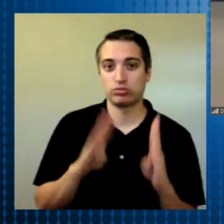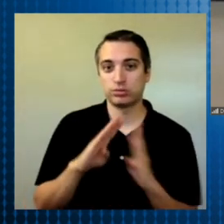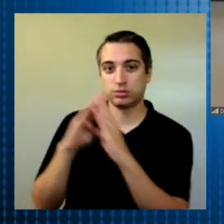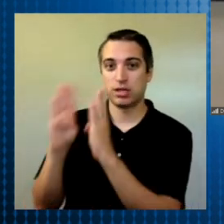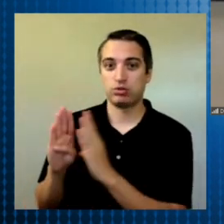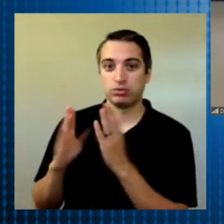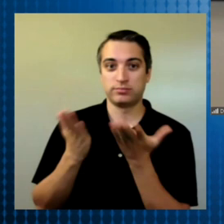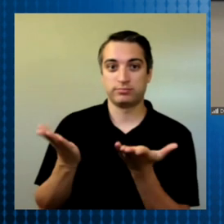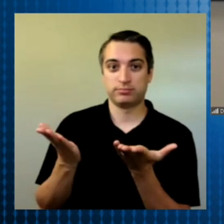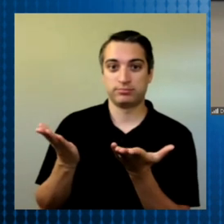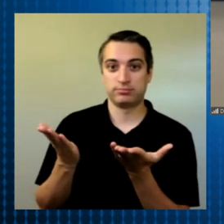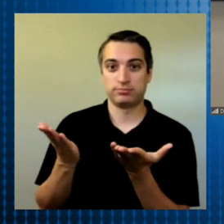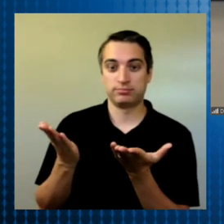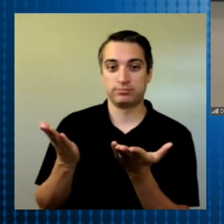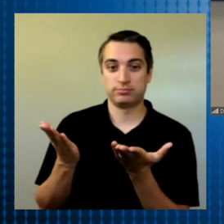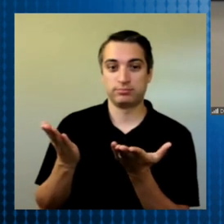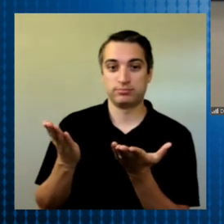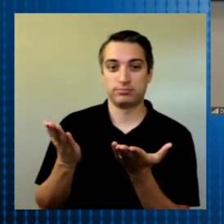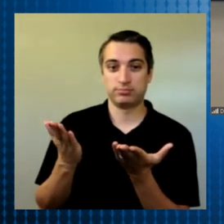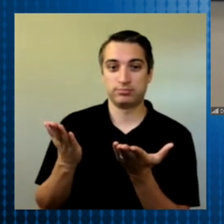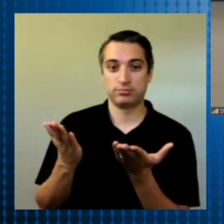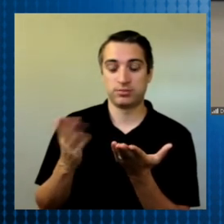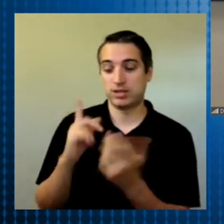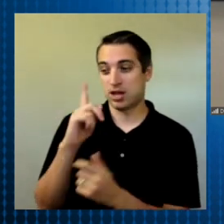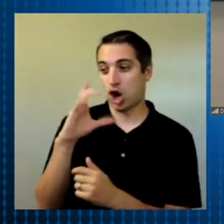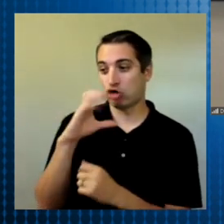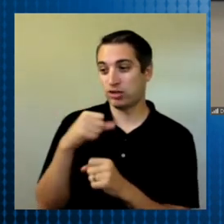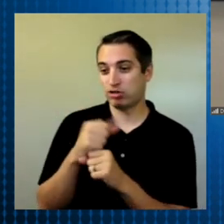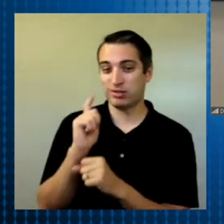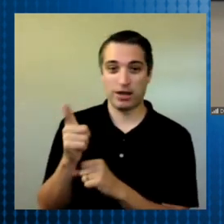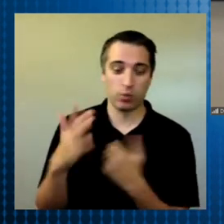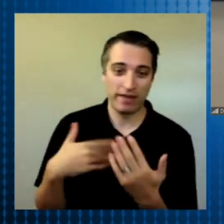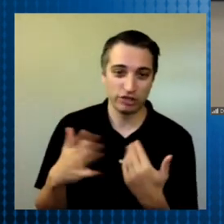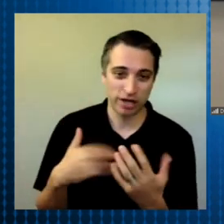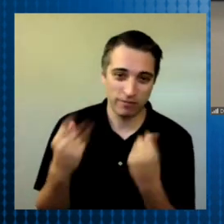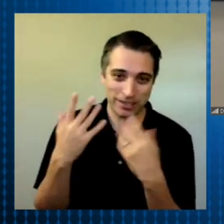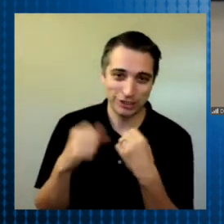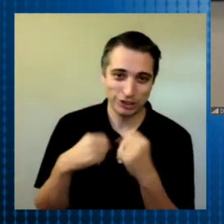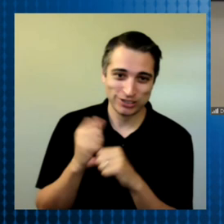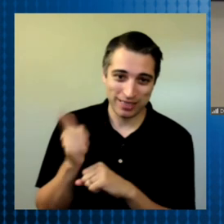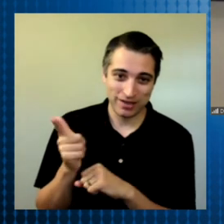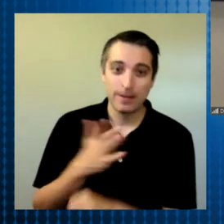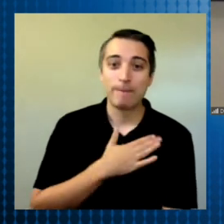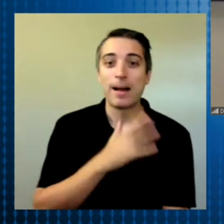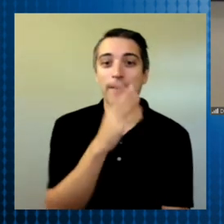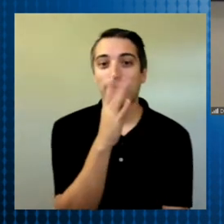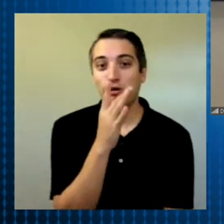And I'm sitting here saying to you today, 100 years later, whatever it is, that